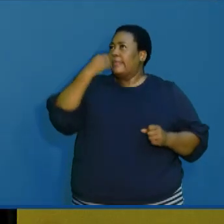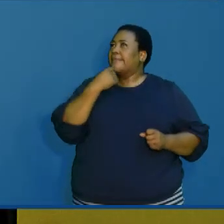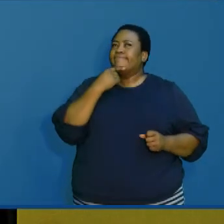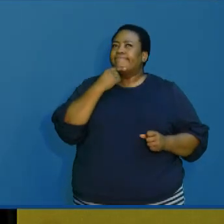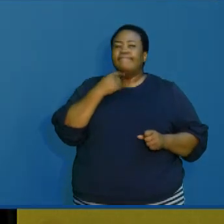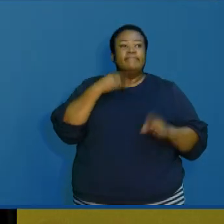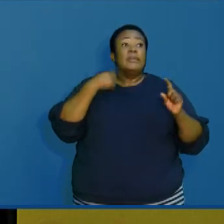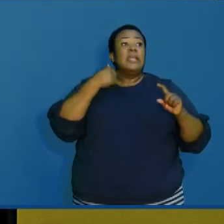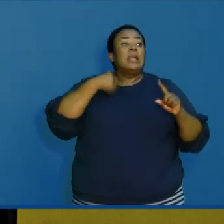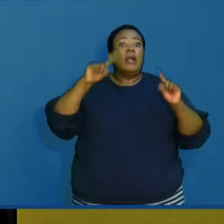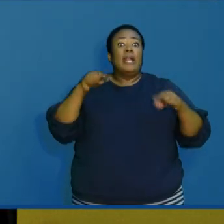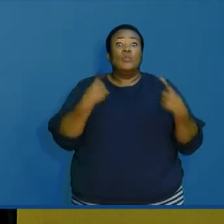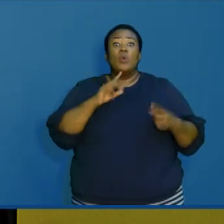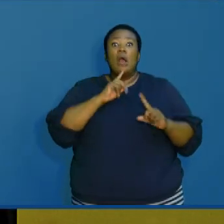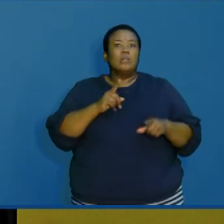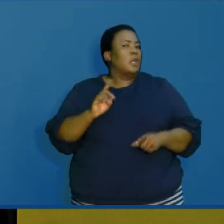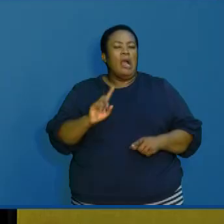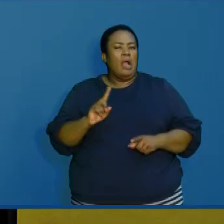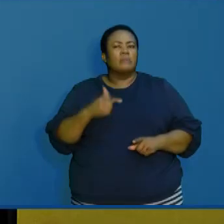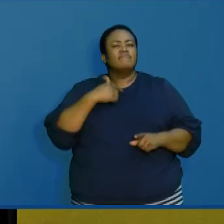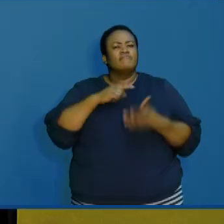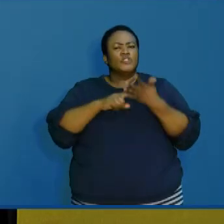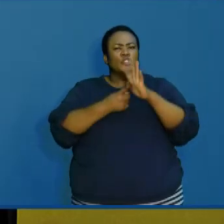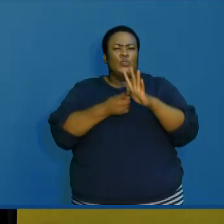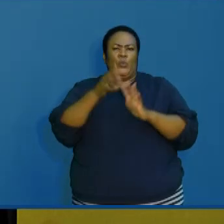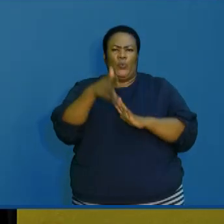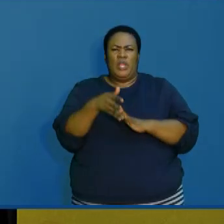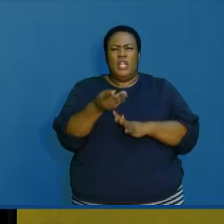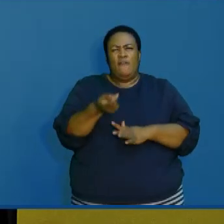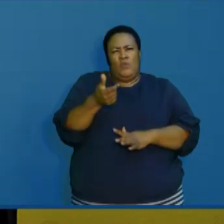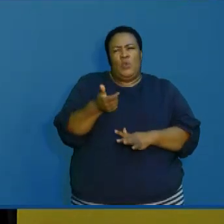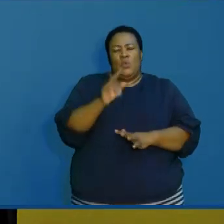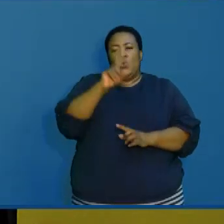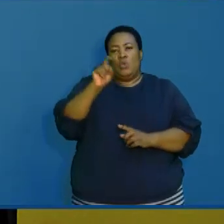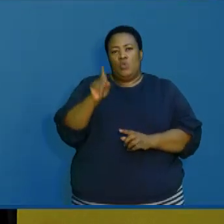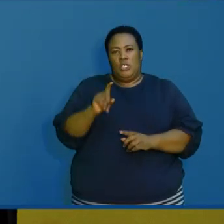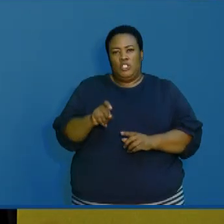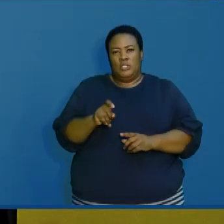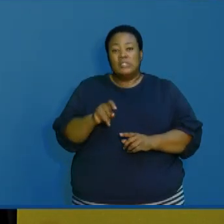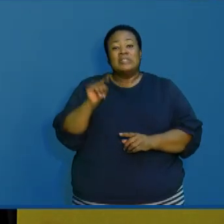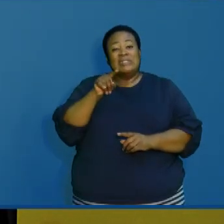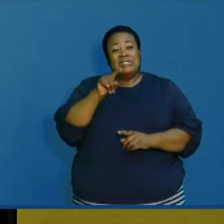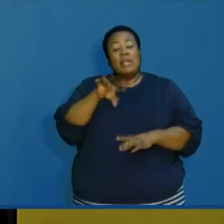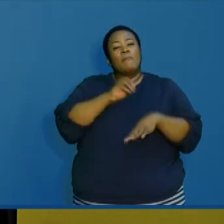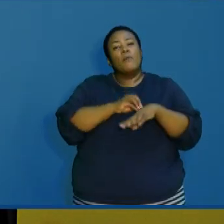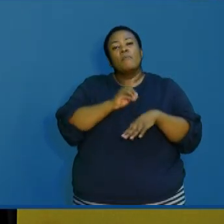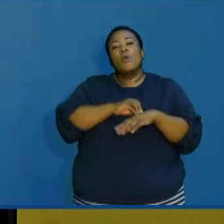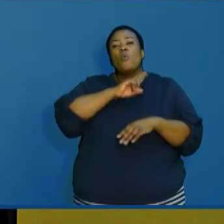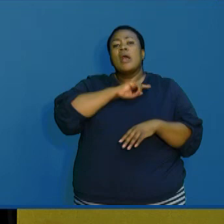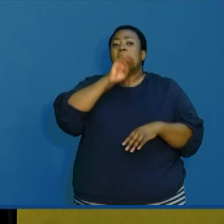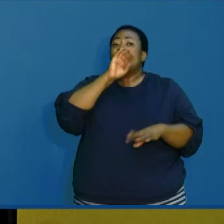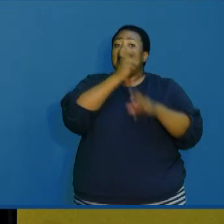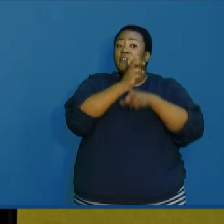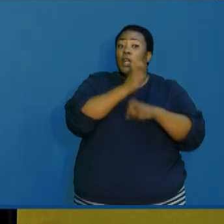cannot answer them. I'm going to show you just a few of these questions. We call them problematic not because they are difficult